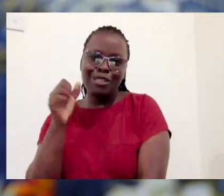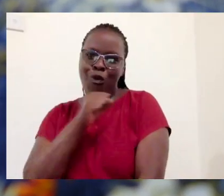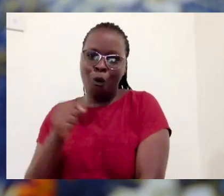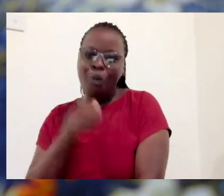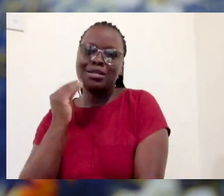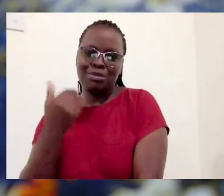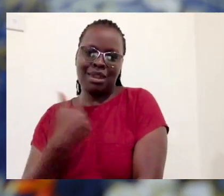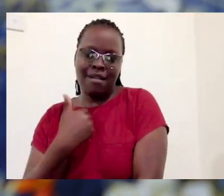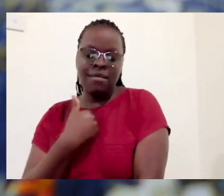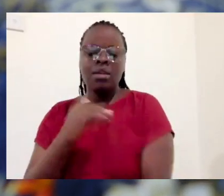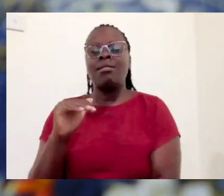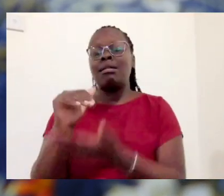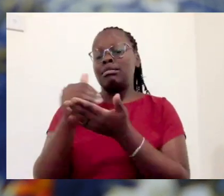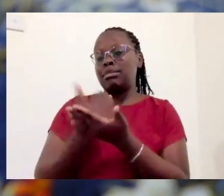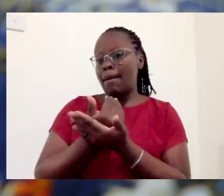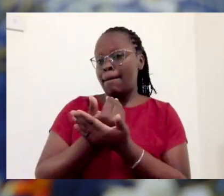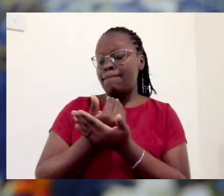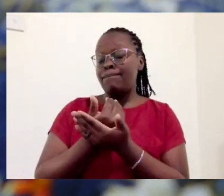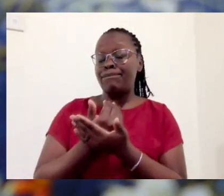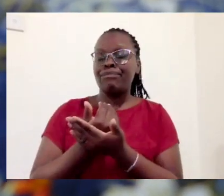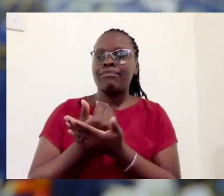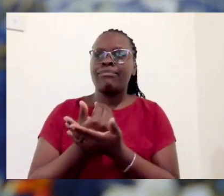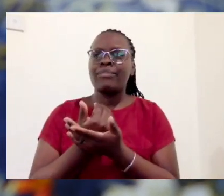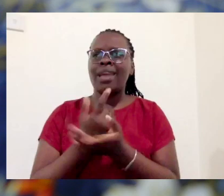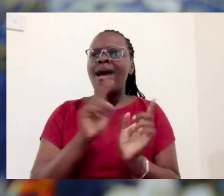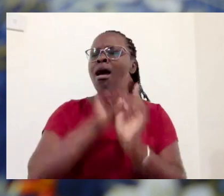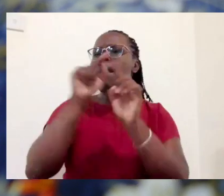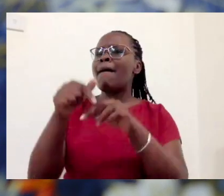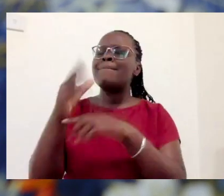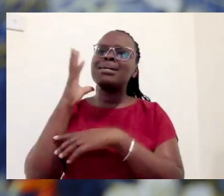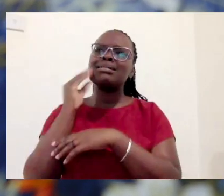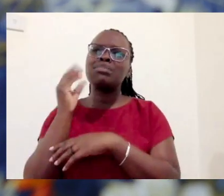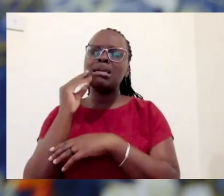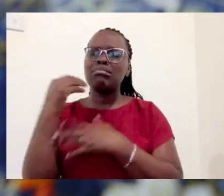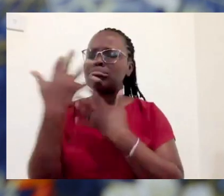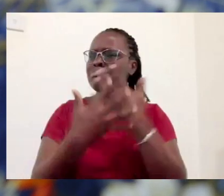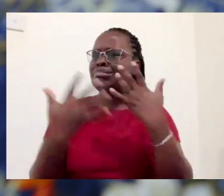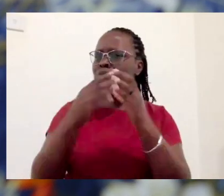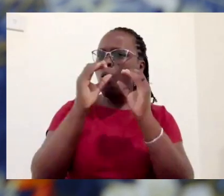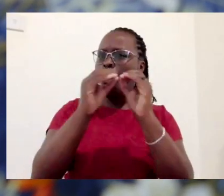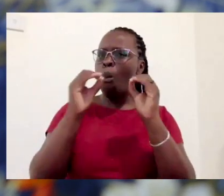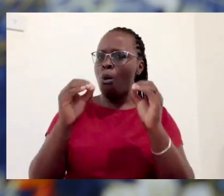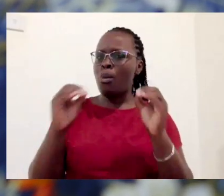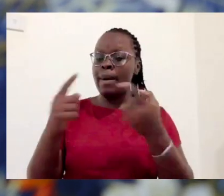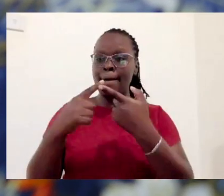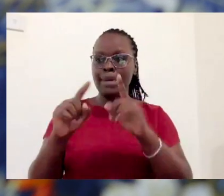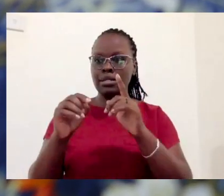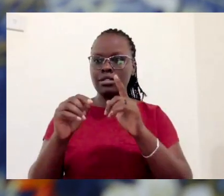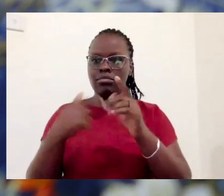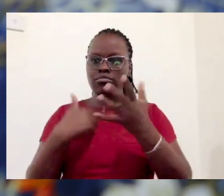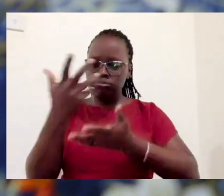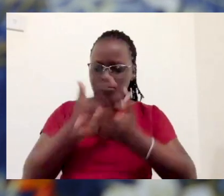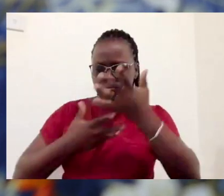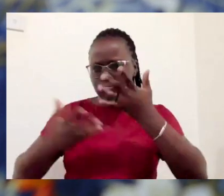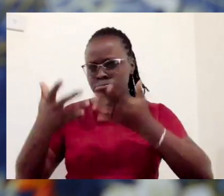life experience than them. And there are some who come, they have never experienced much in using a computer, but at the